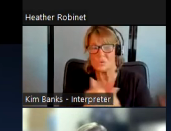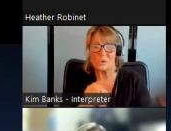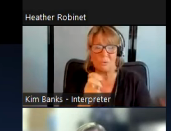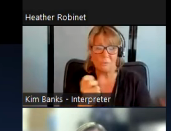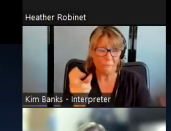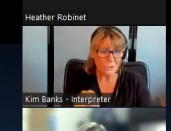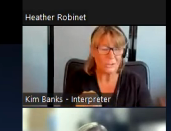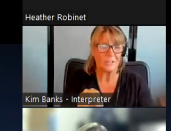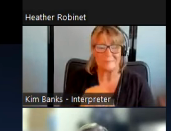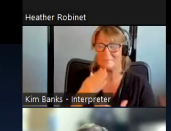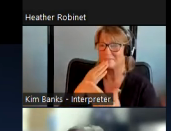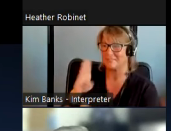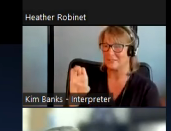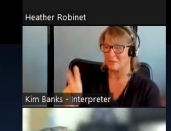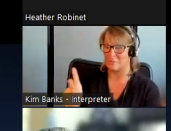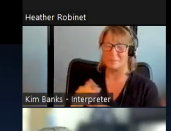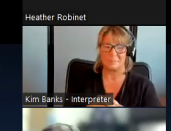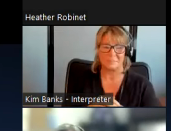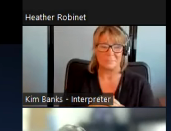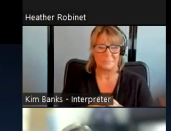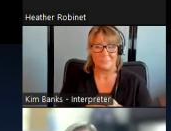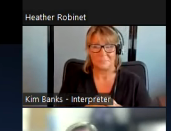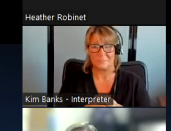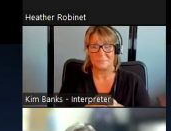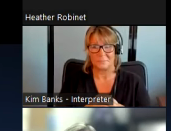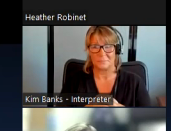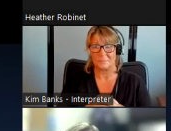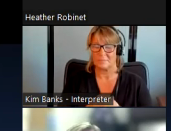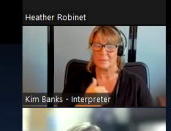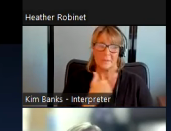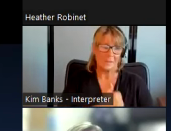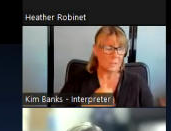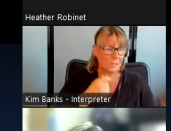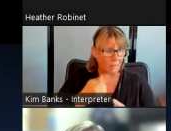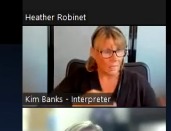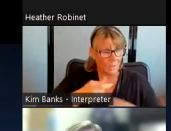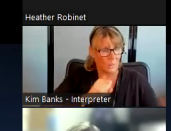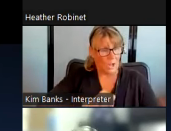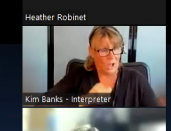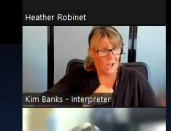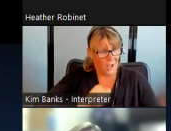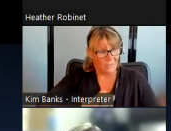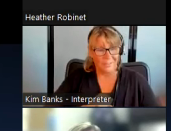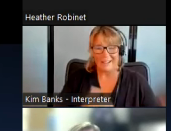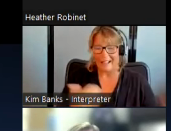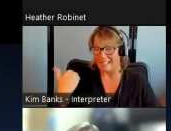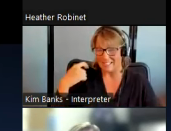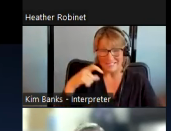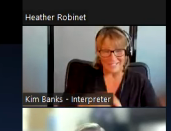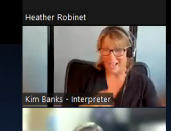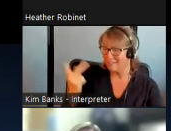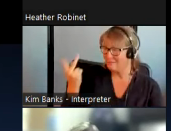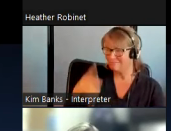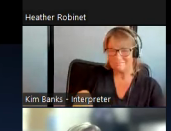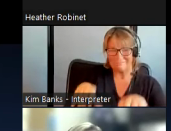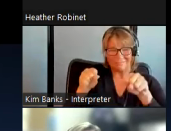Okay, thanks, Barb. Okay. This happened, sorry, I'm having a little bit of a coughing spell. The last time Barb and I did a